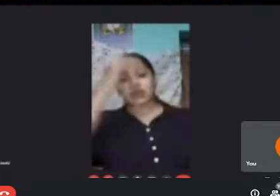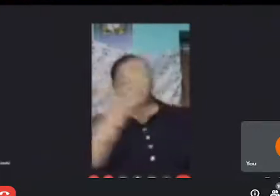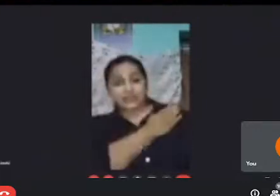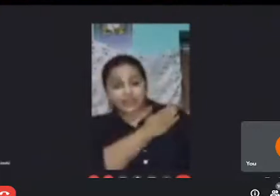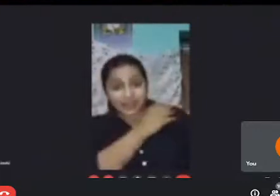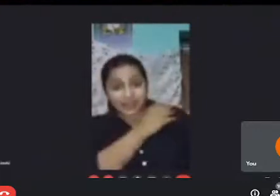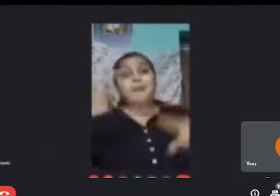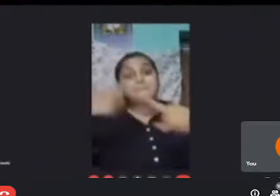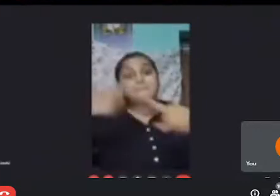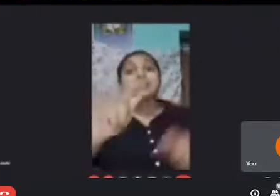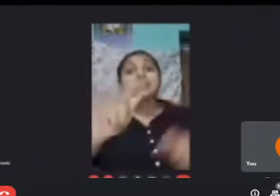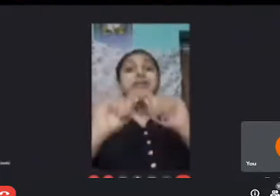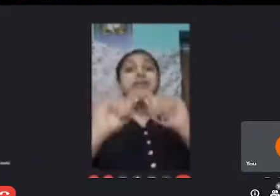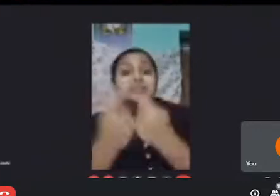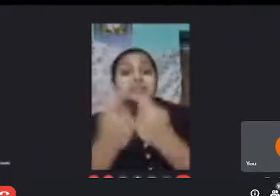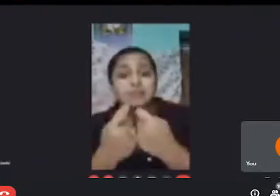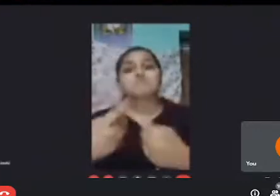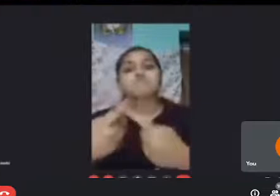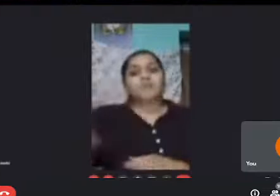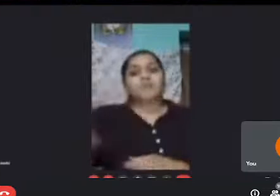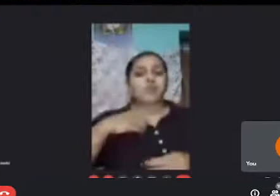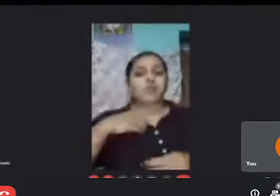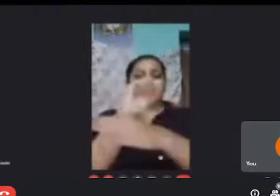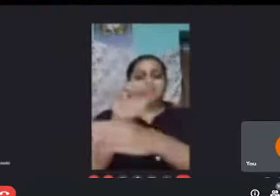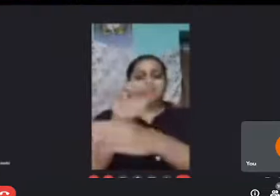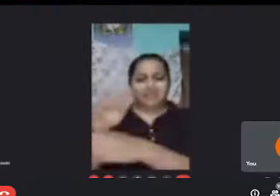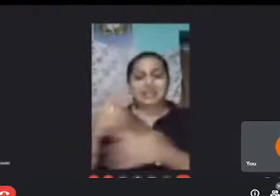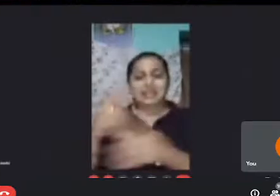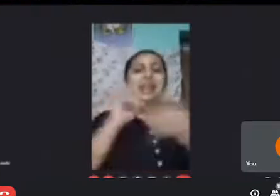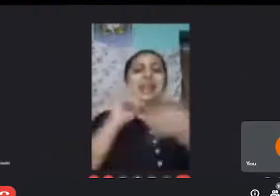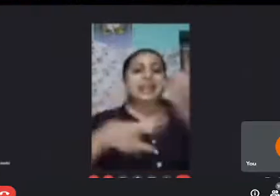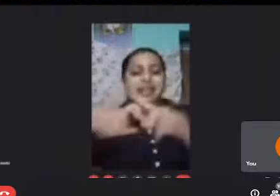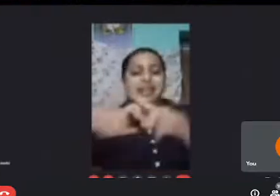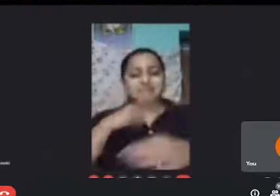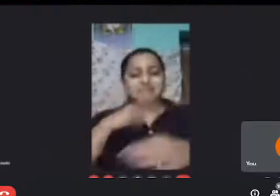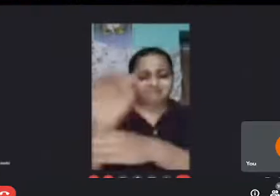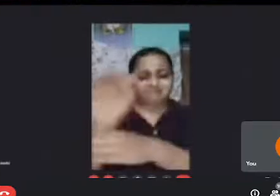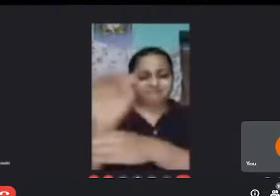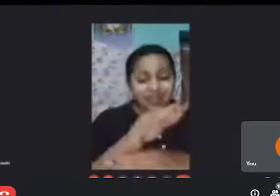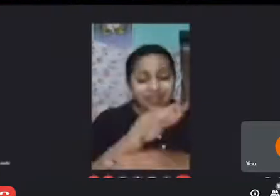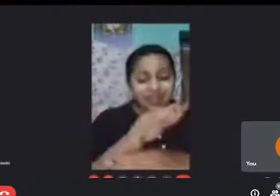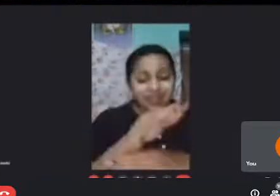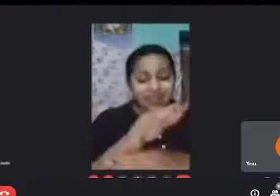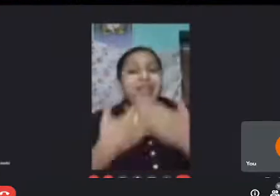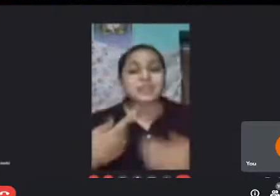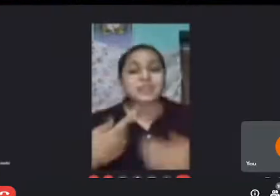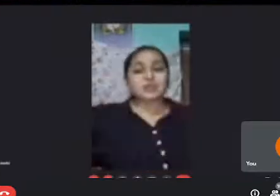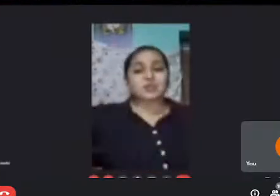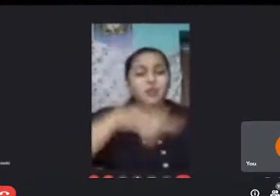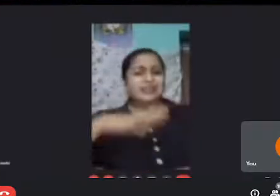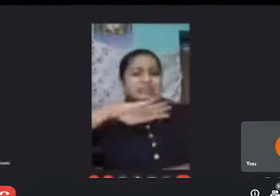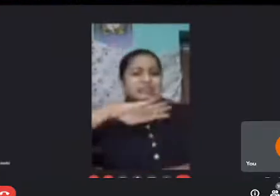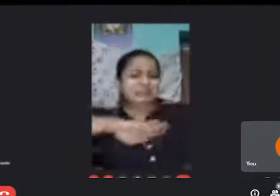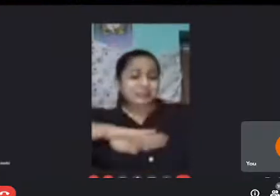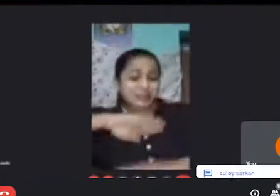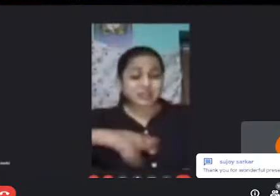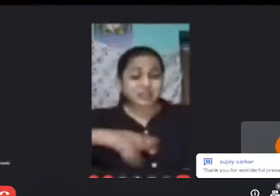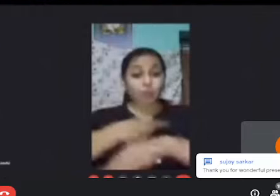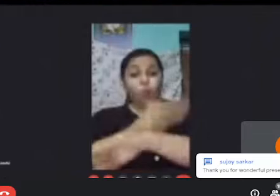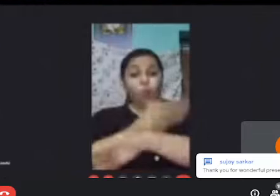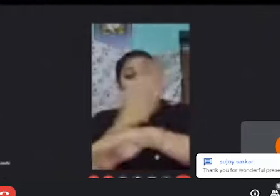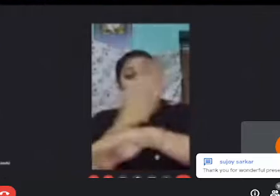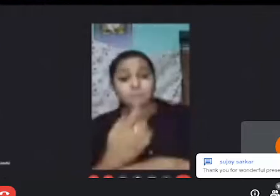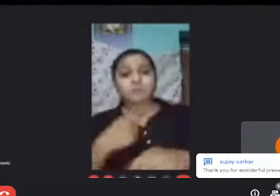well. Thank you once again, and I appreciate your patience with our group. Thank you. Namaskar.